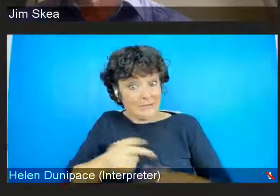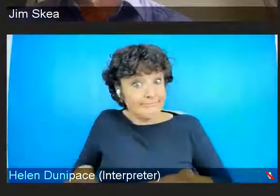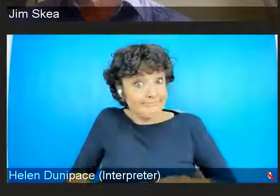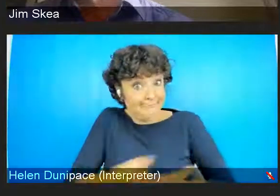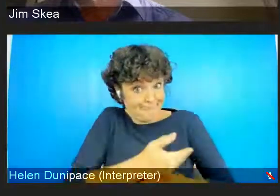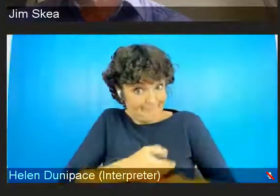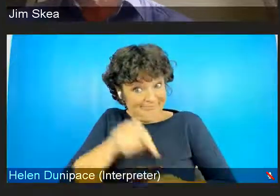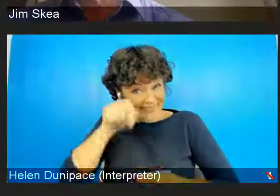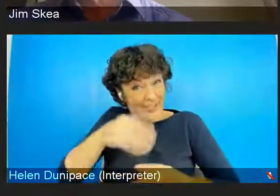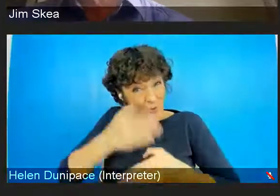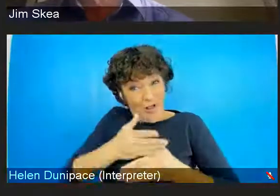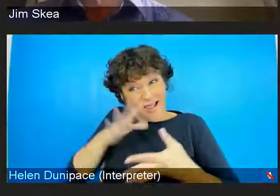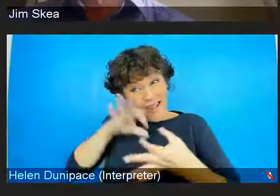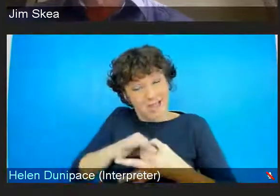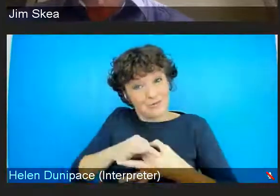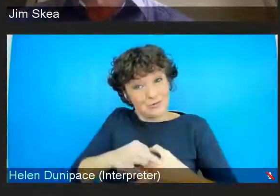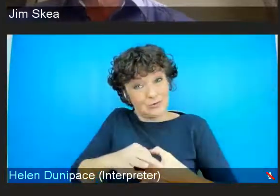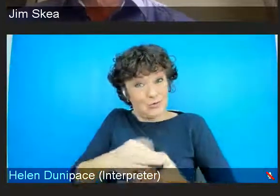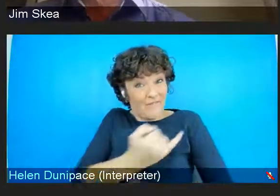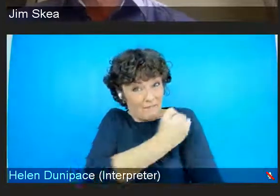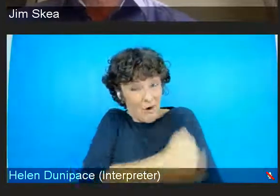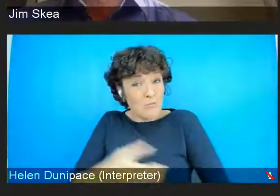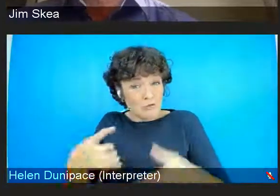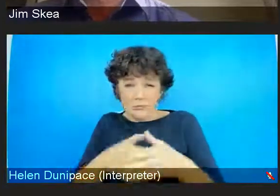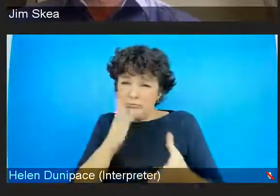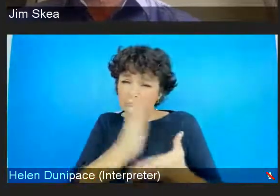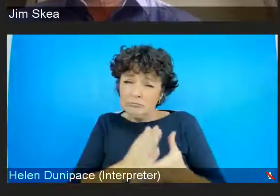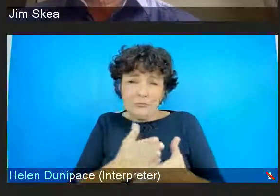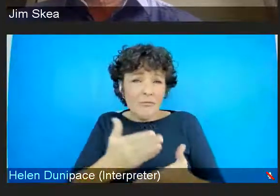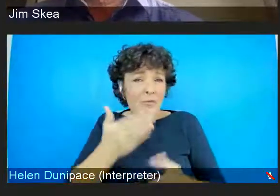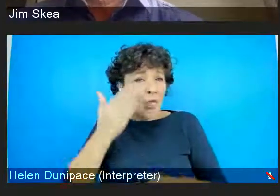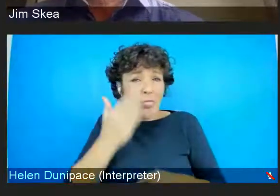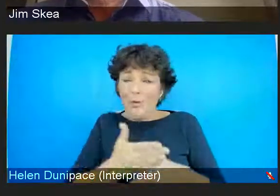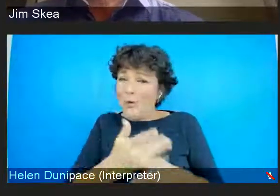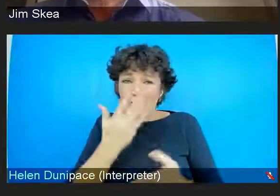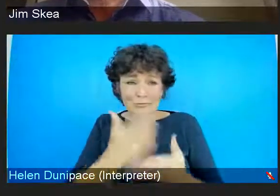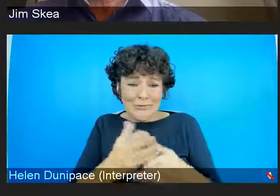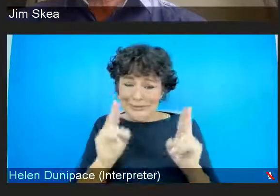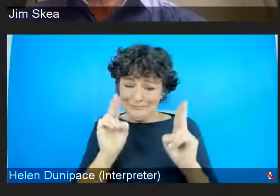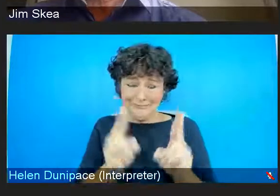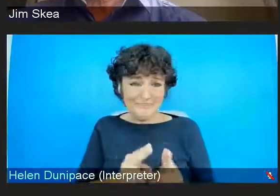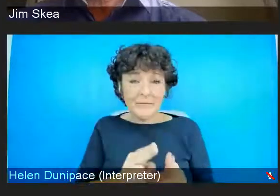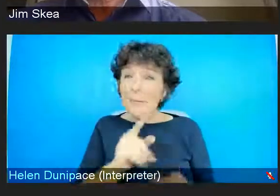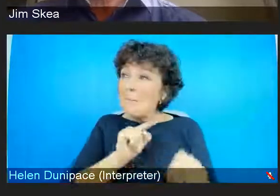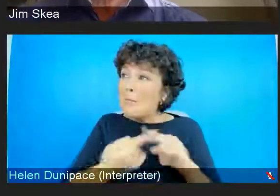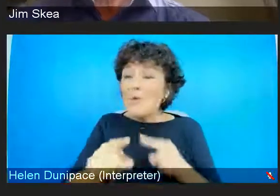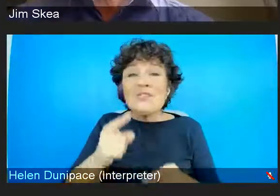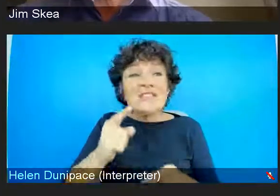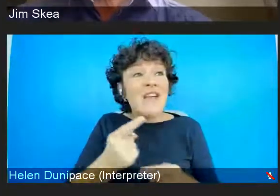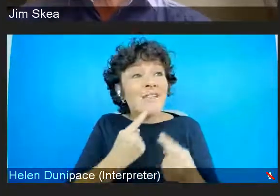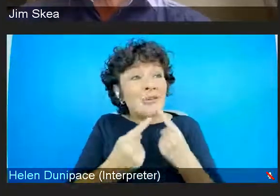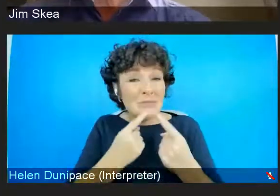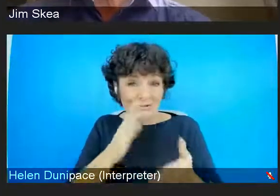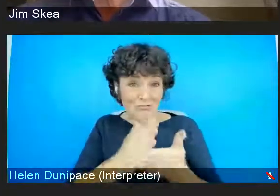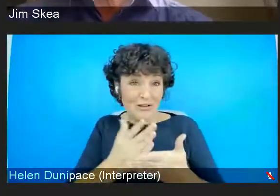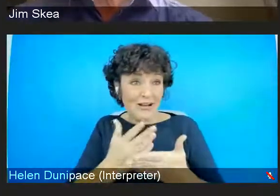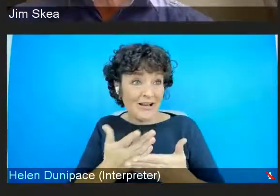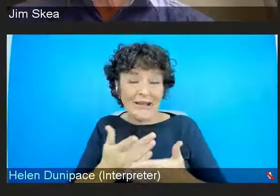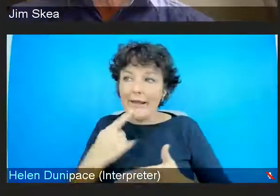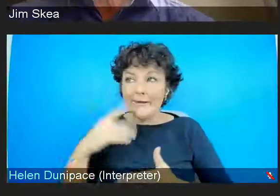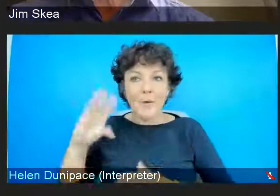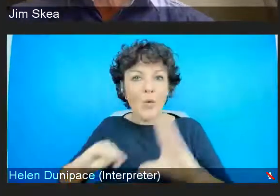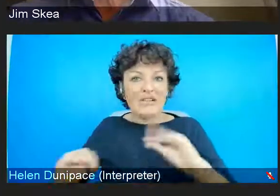that work was very, very limited, and a lot of it was quite anecdotal. So we obviously know that people who completely depend